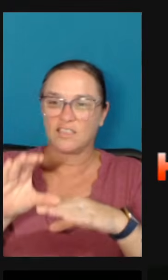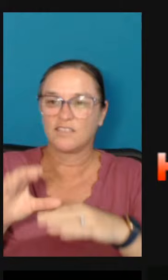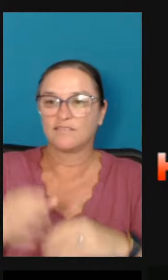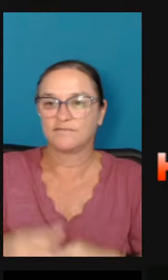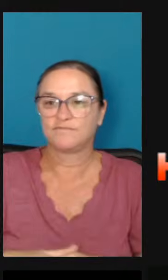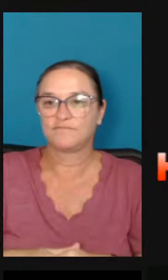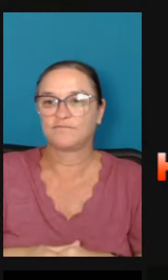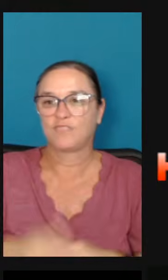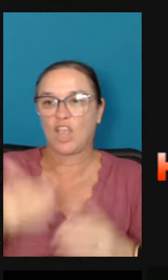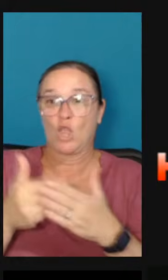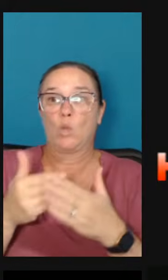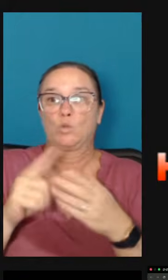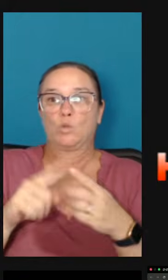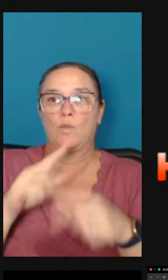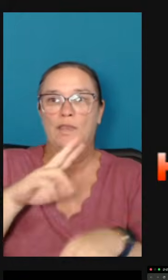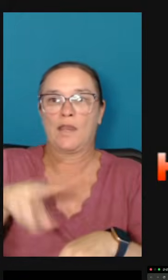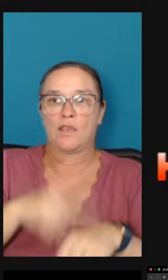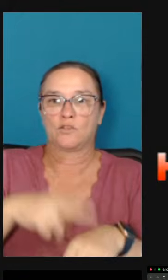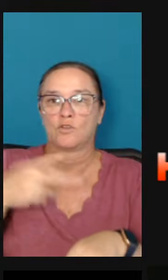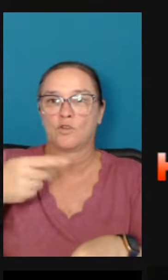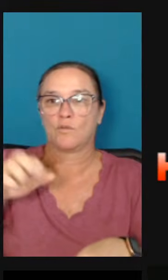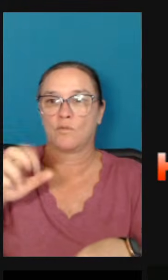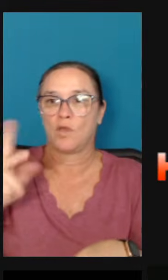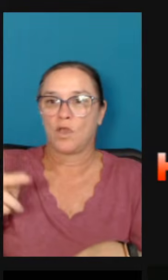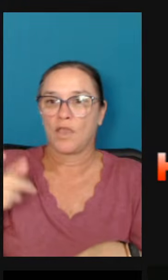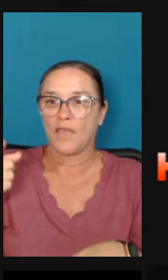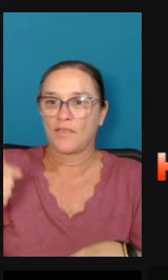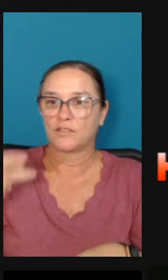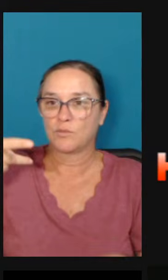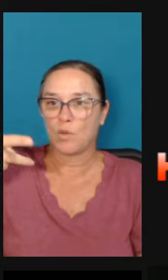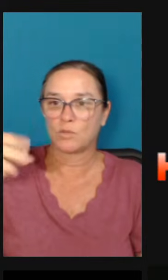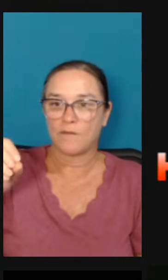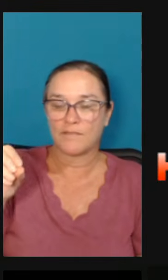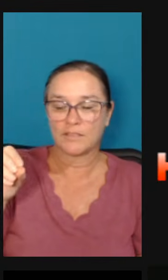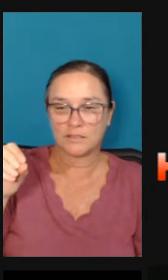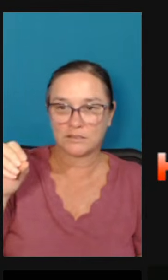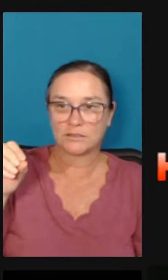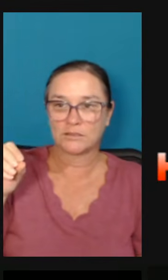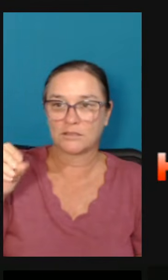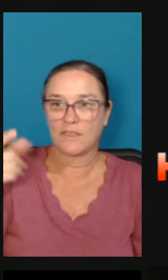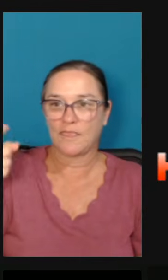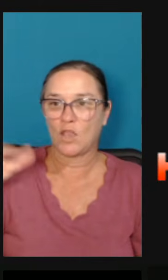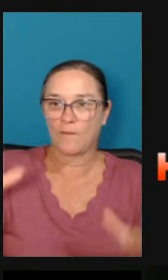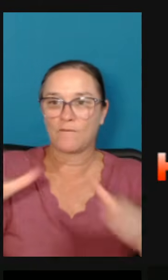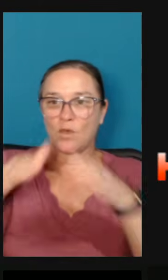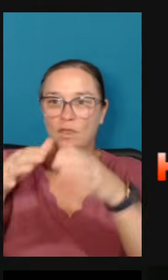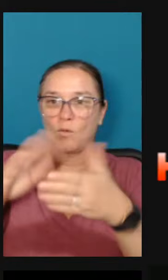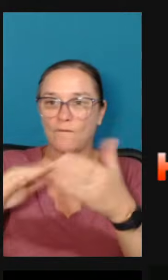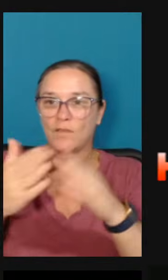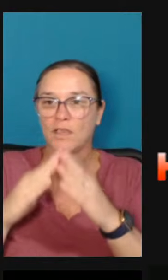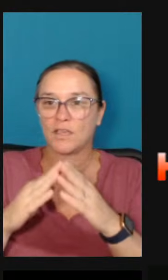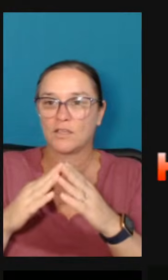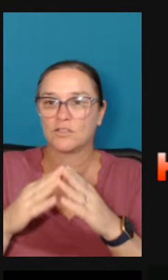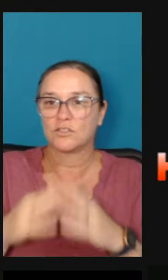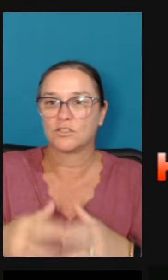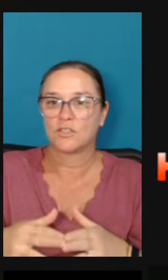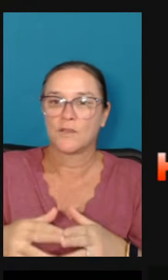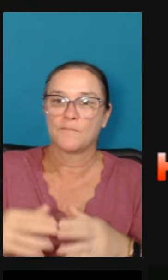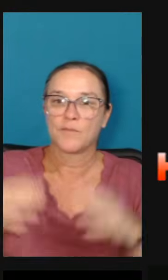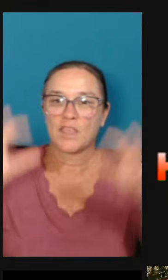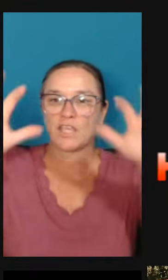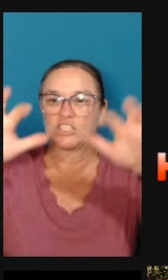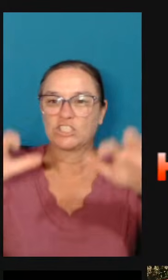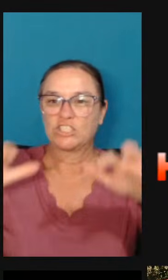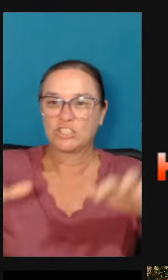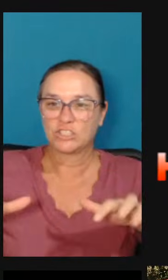national park. This is the roof of the post office in Volcano Village. So you can see a lot of it's down in a gutter already but